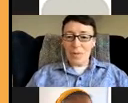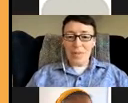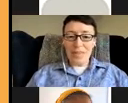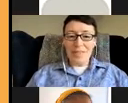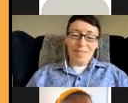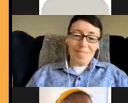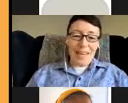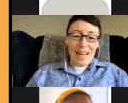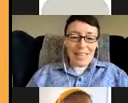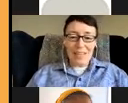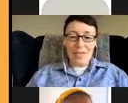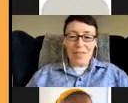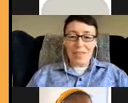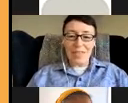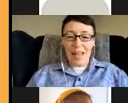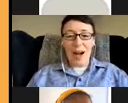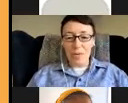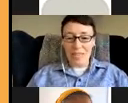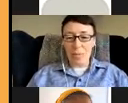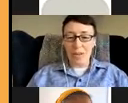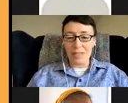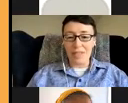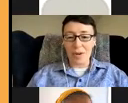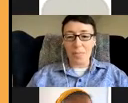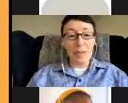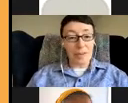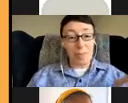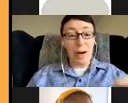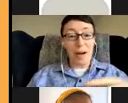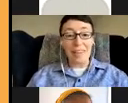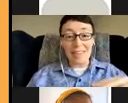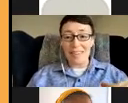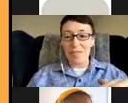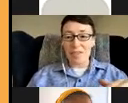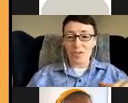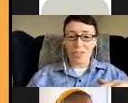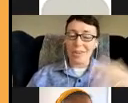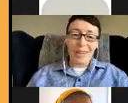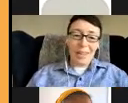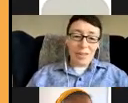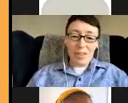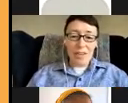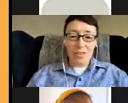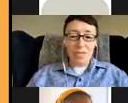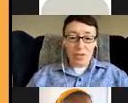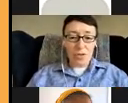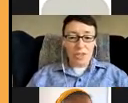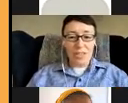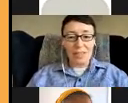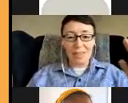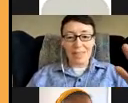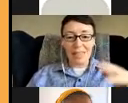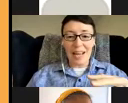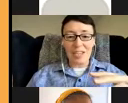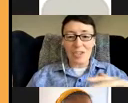So because of how these policies are built upon this infrastructure, there's a lot of